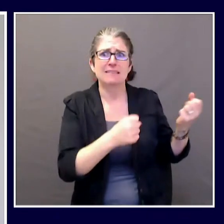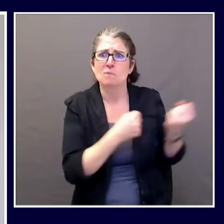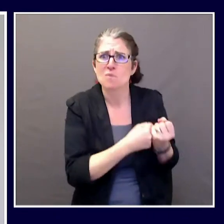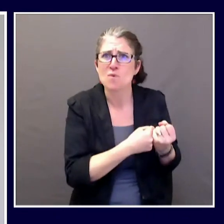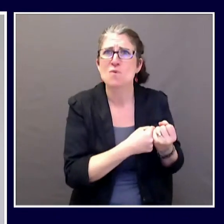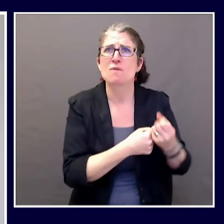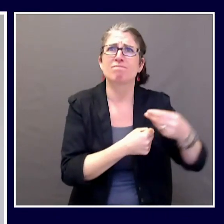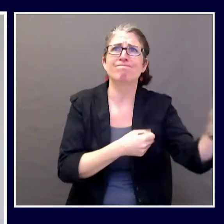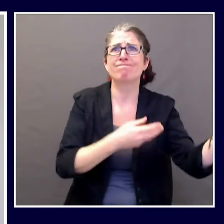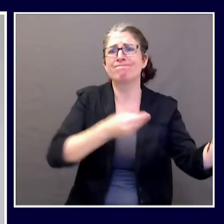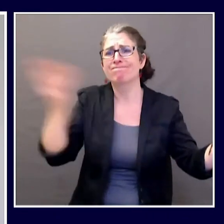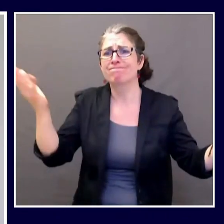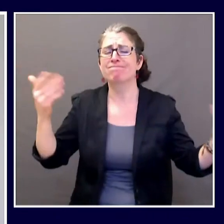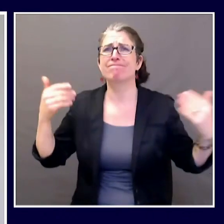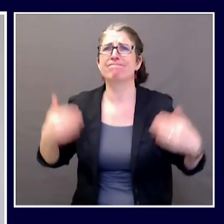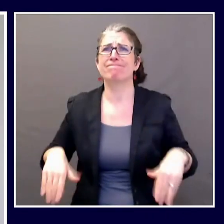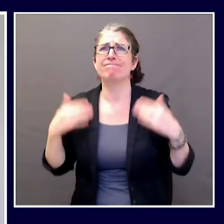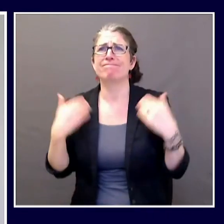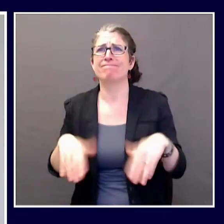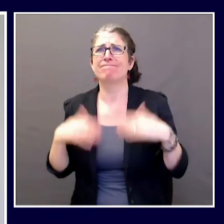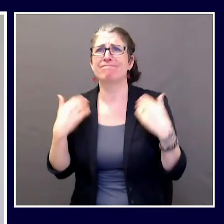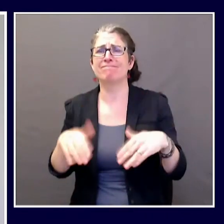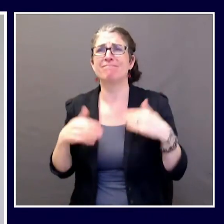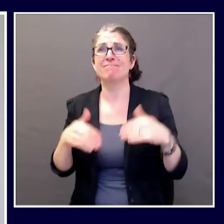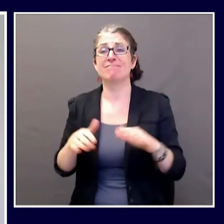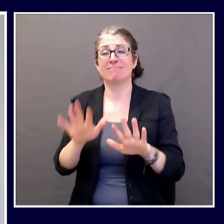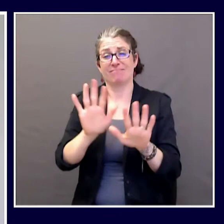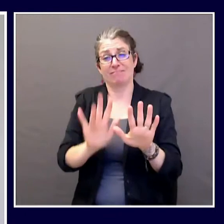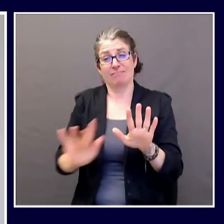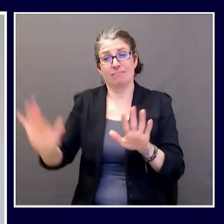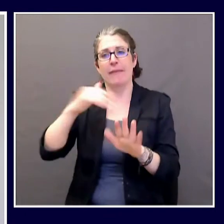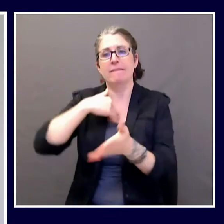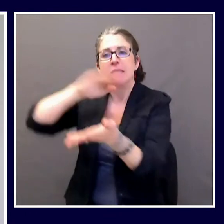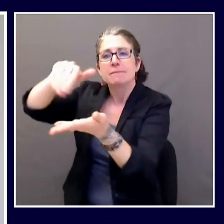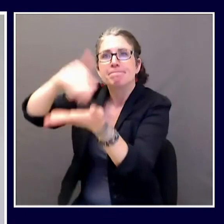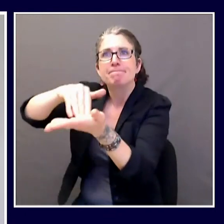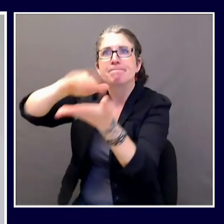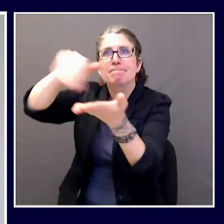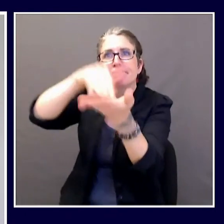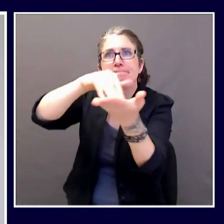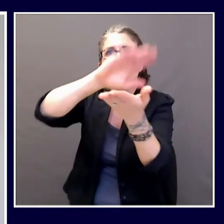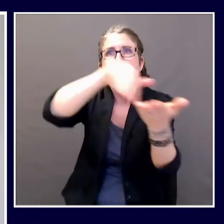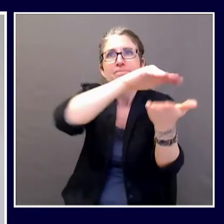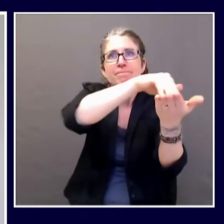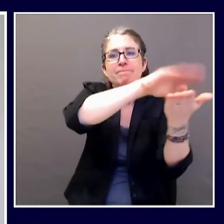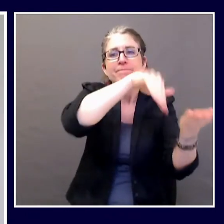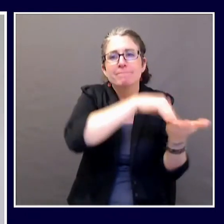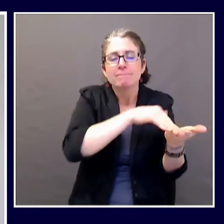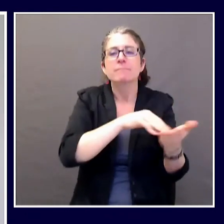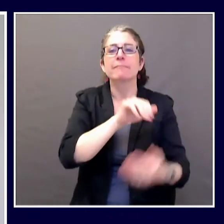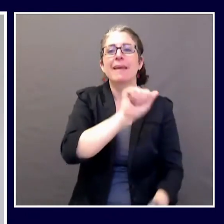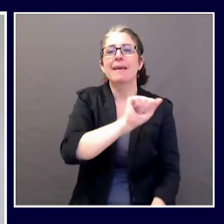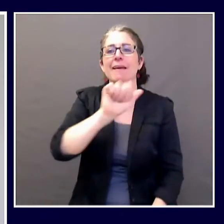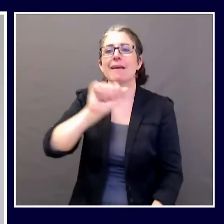partners, and in partnership with Maine's Office of Aging and Disability Services.